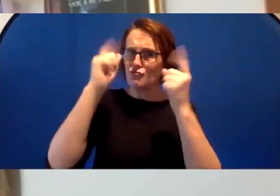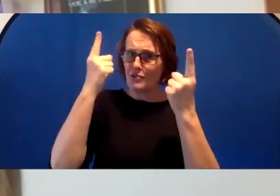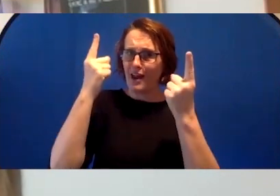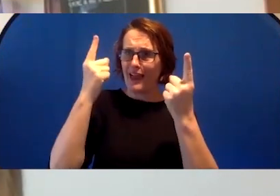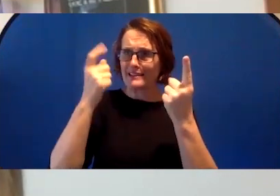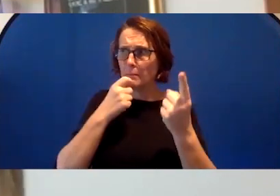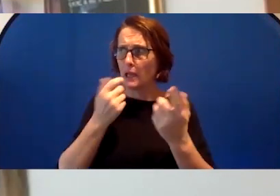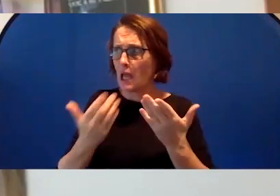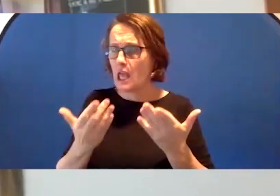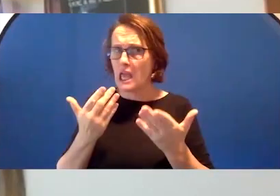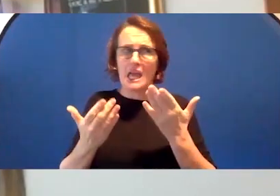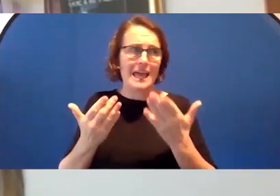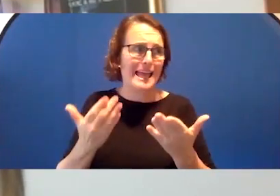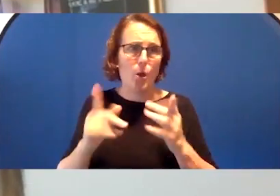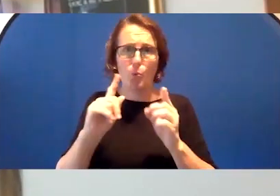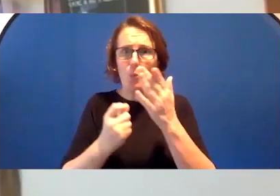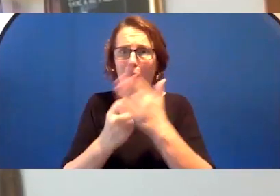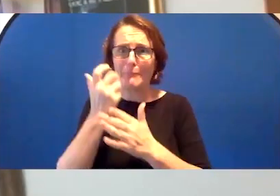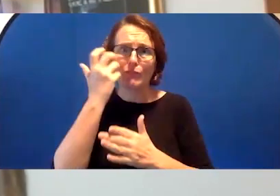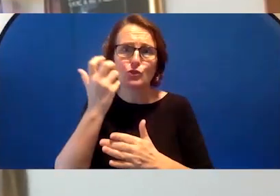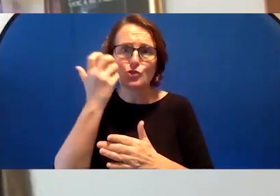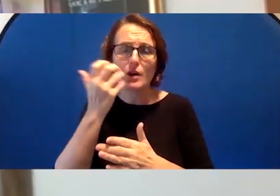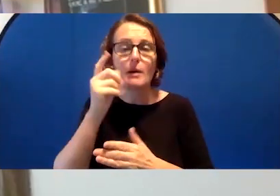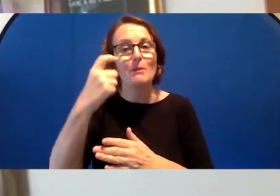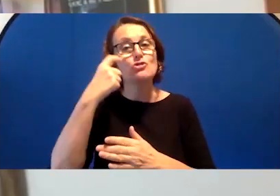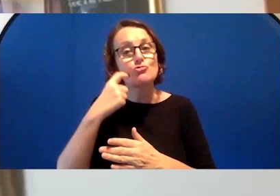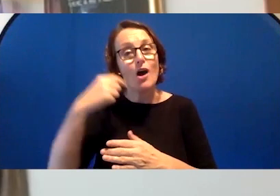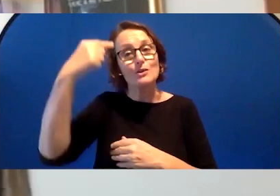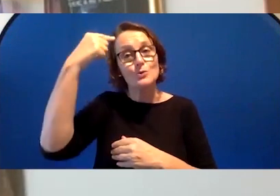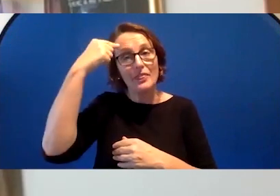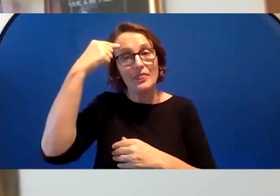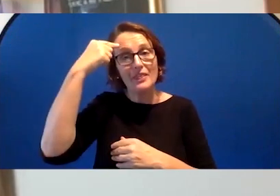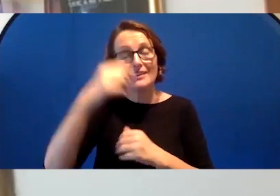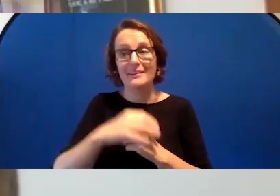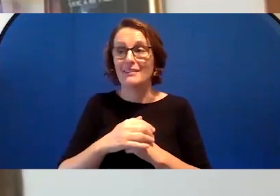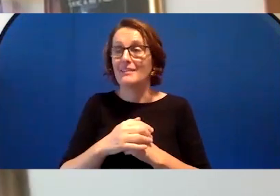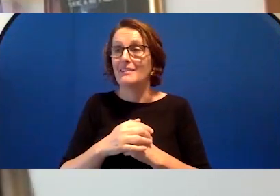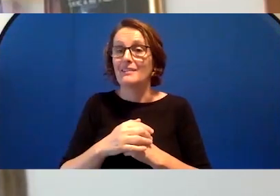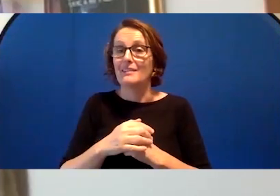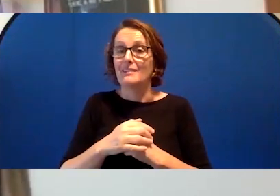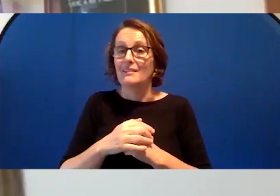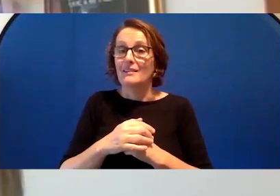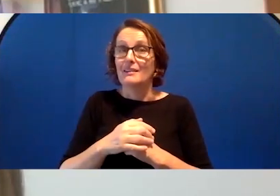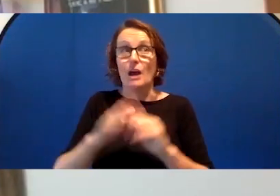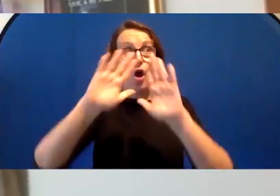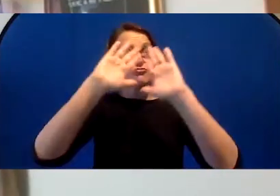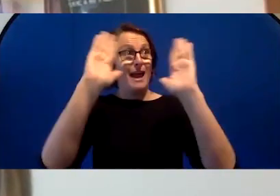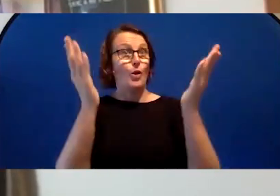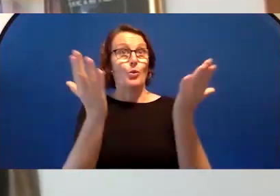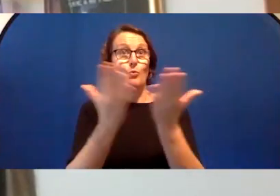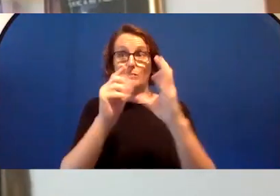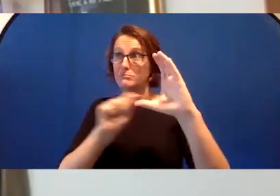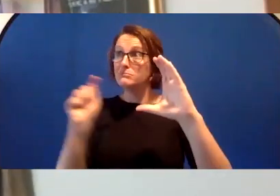what's happening, try to remember that medical, scientific and public health experts around the world are